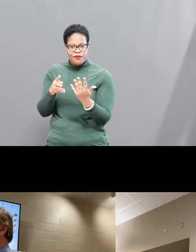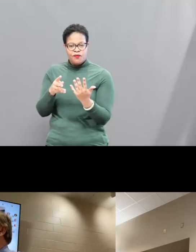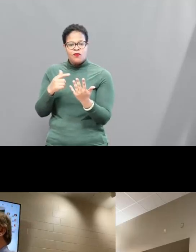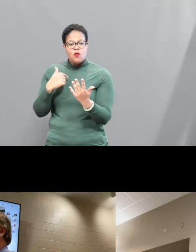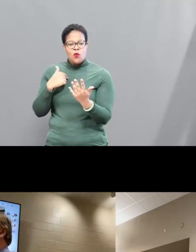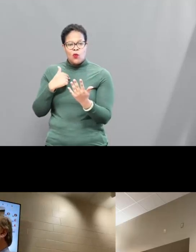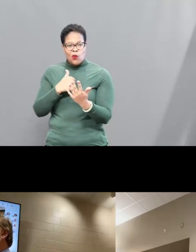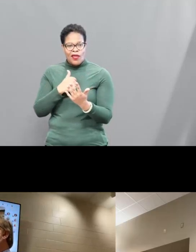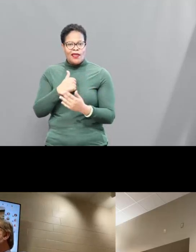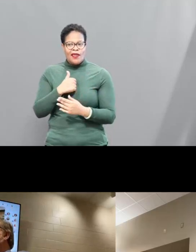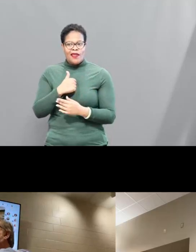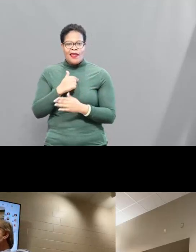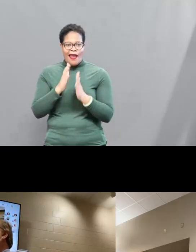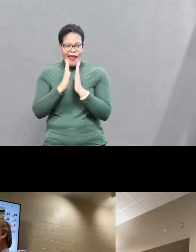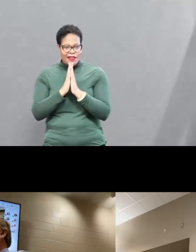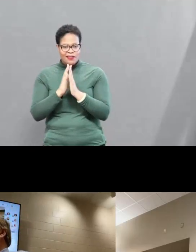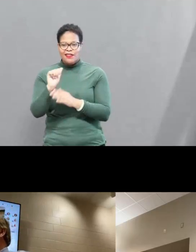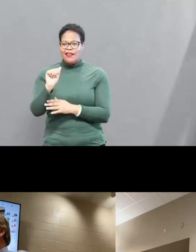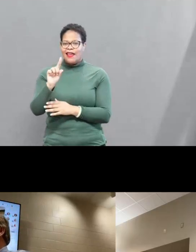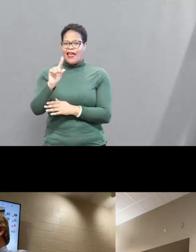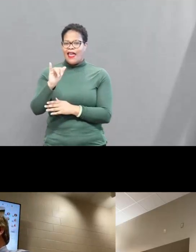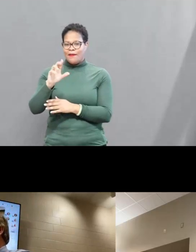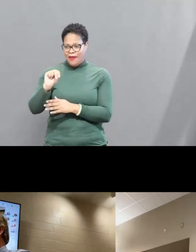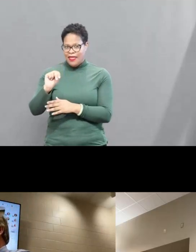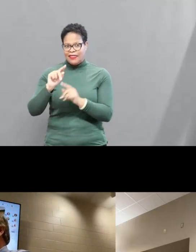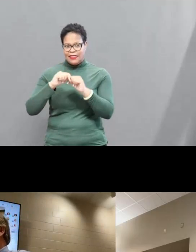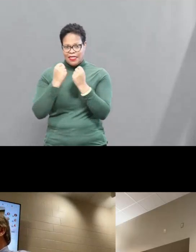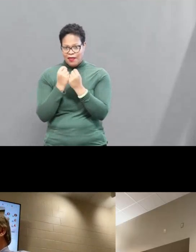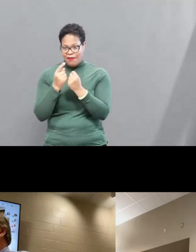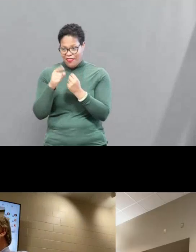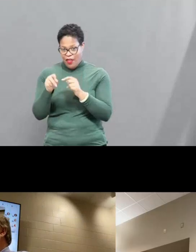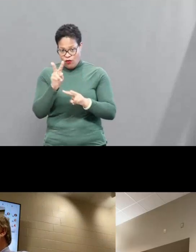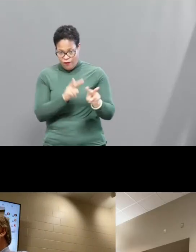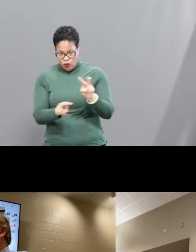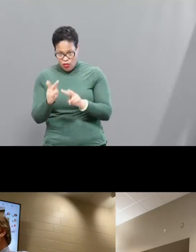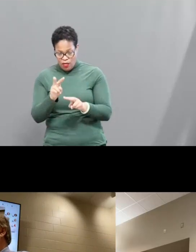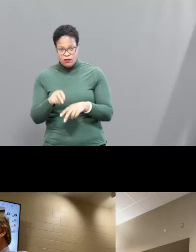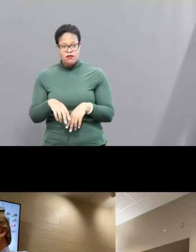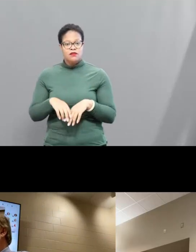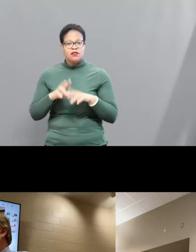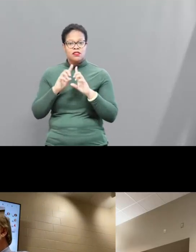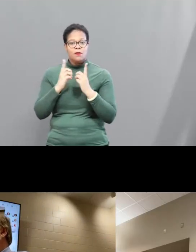team review it, as well as the department chairs